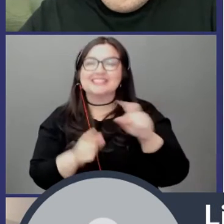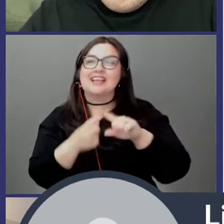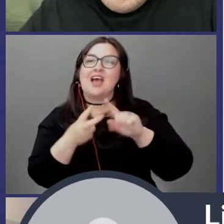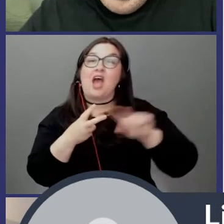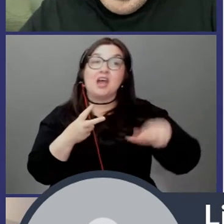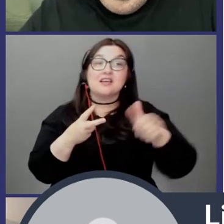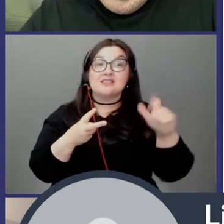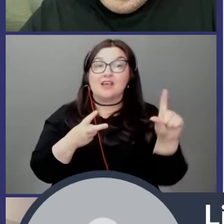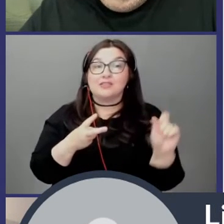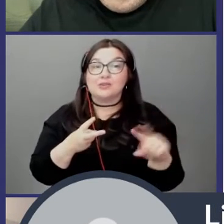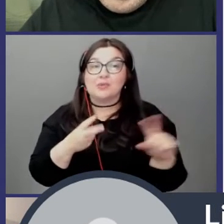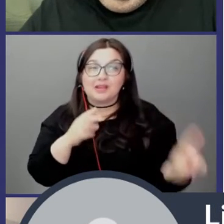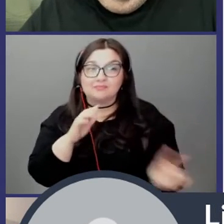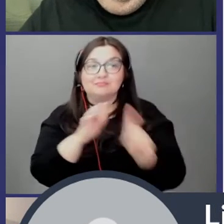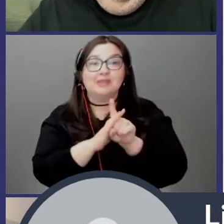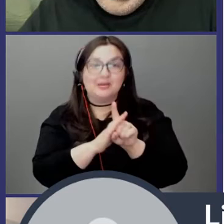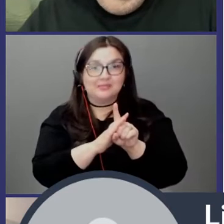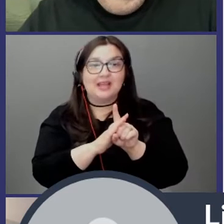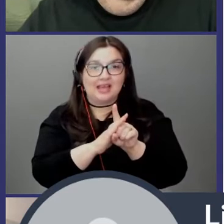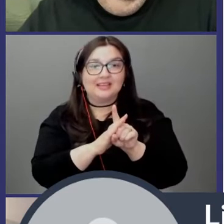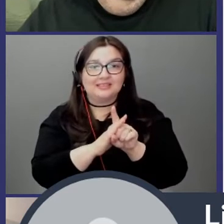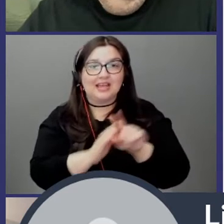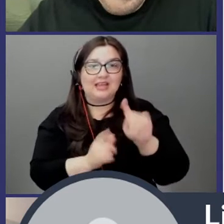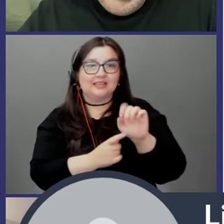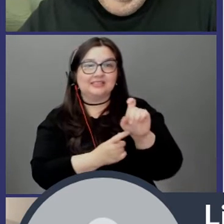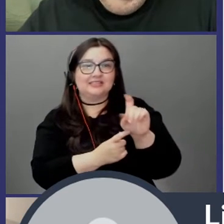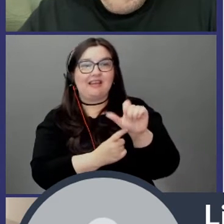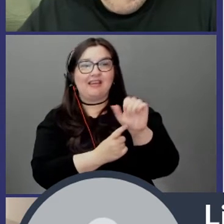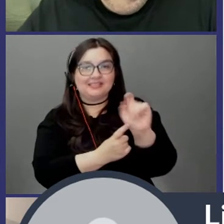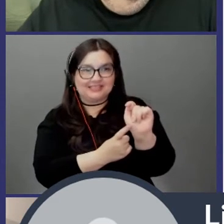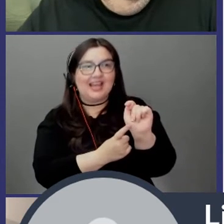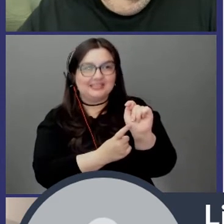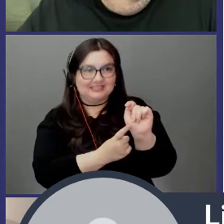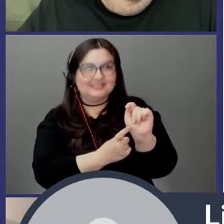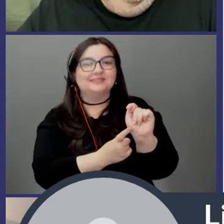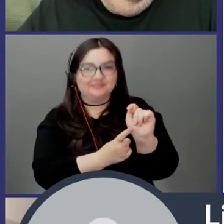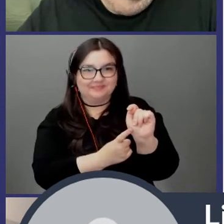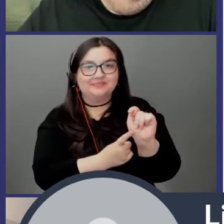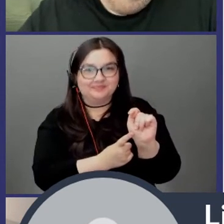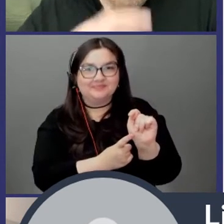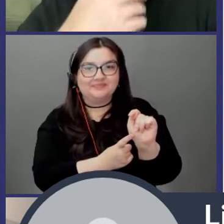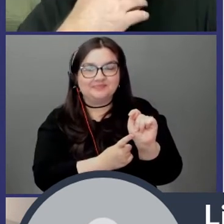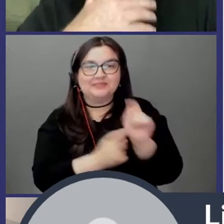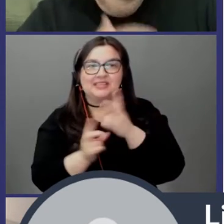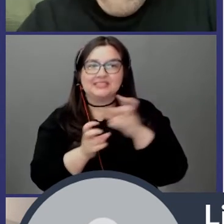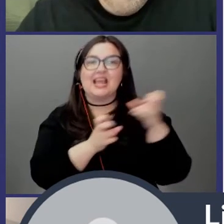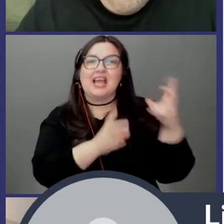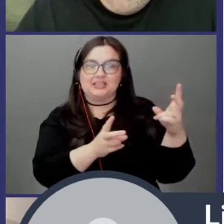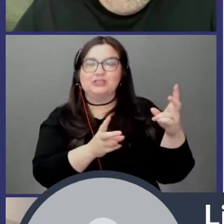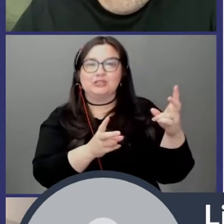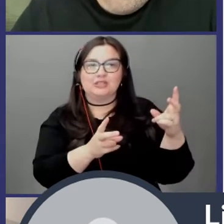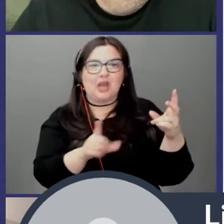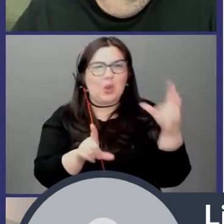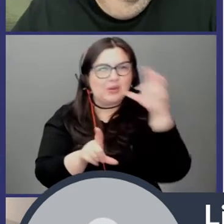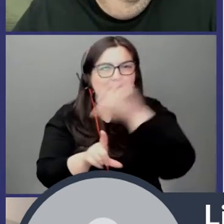and speaking of identity, LinkedIn user, I think we didn't quite catch that in